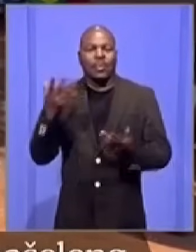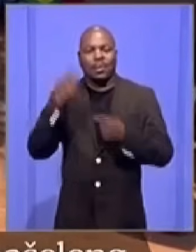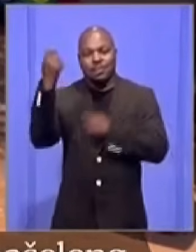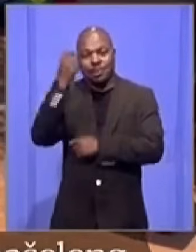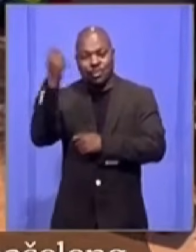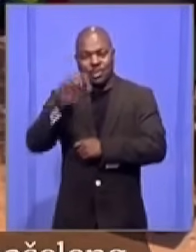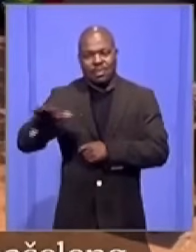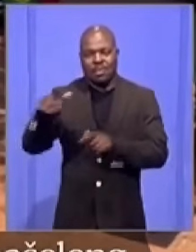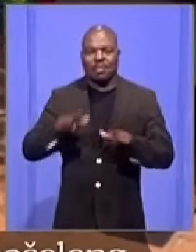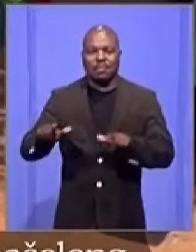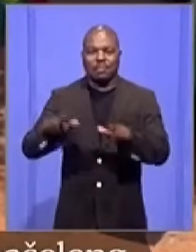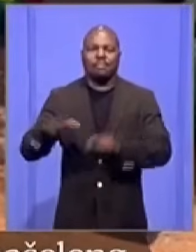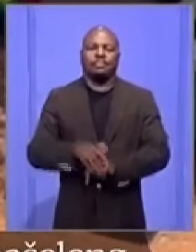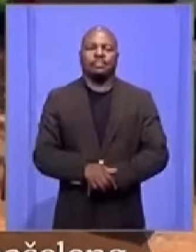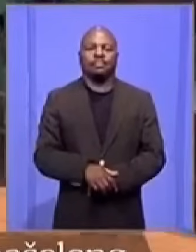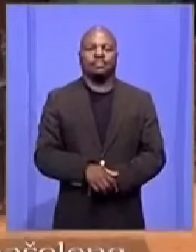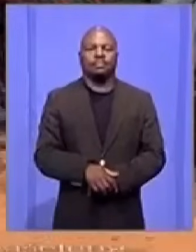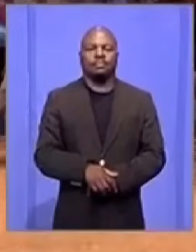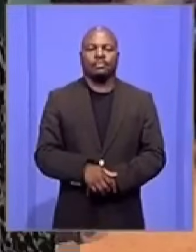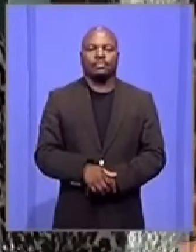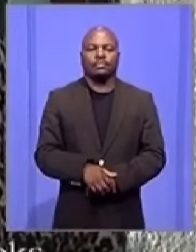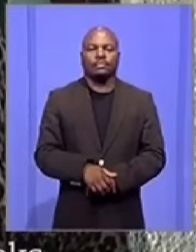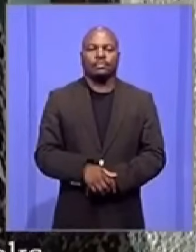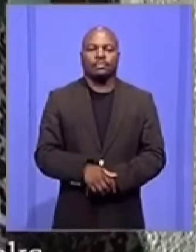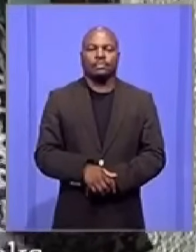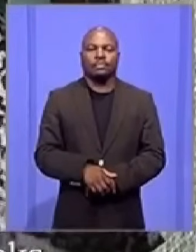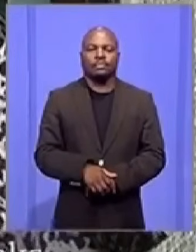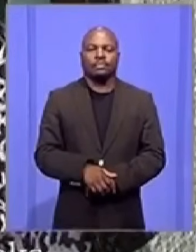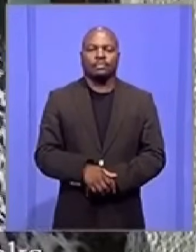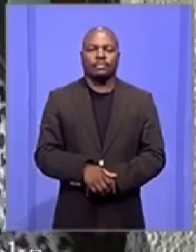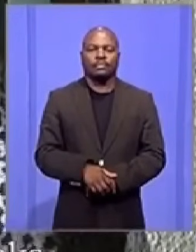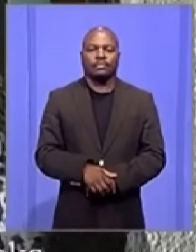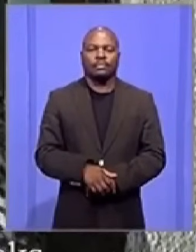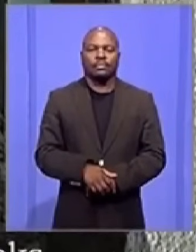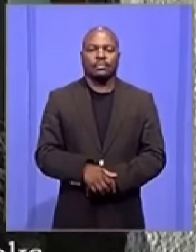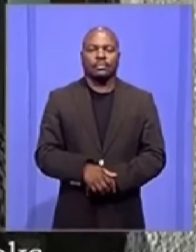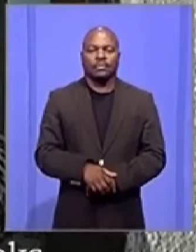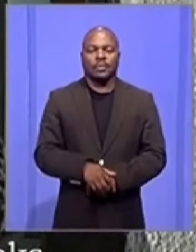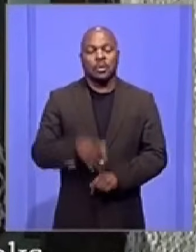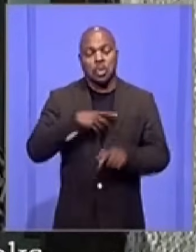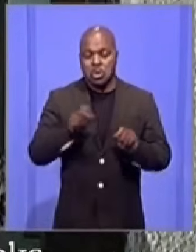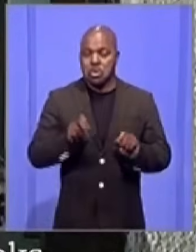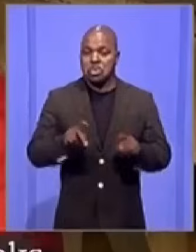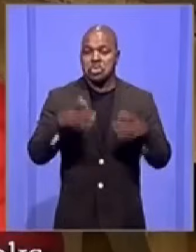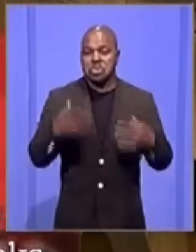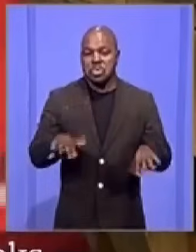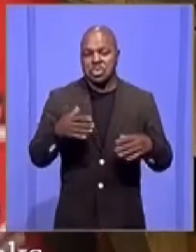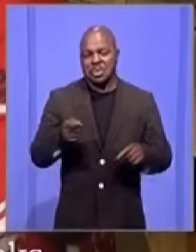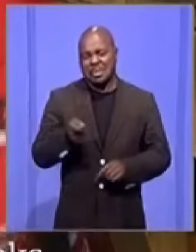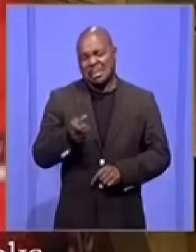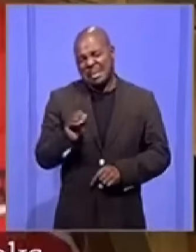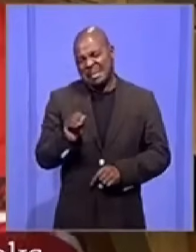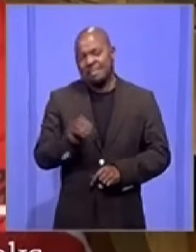polokwane Limpopo. Di phagama kakhulu kuthi hey ama chances wethu sibancane kakhulu.